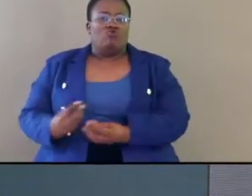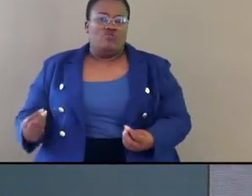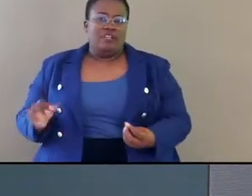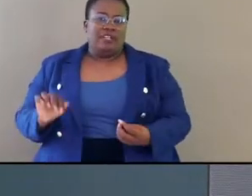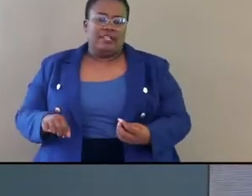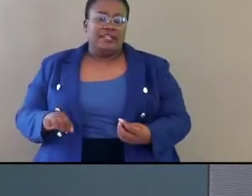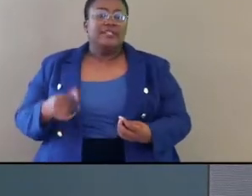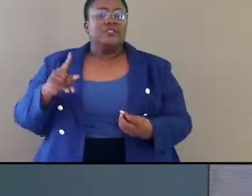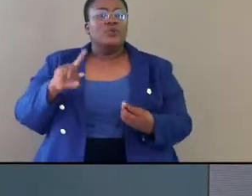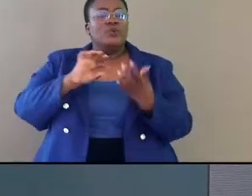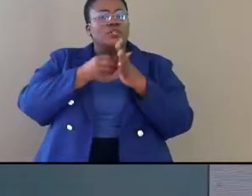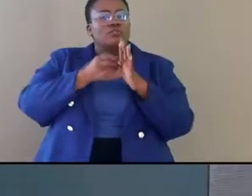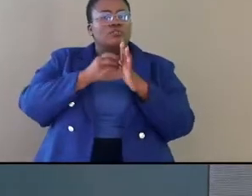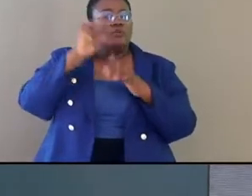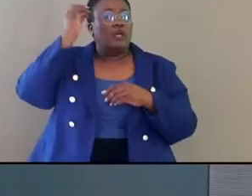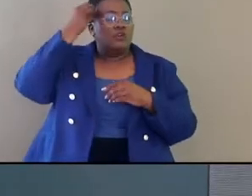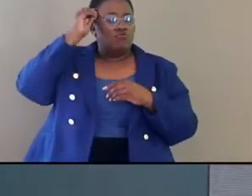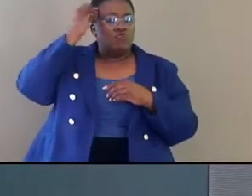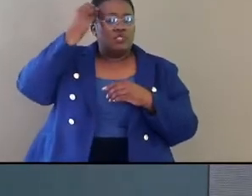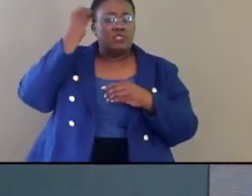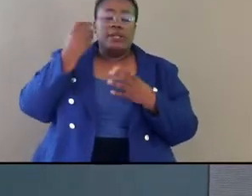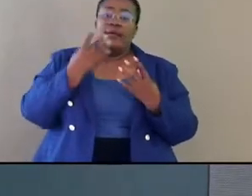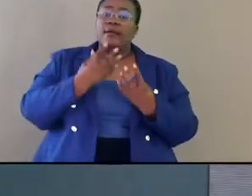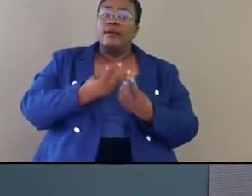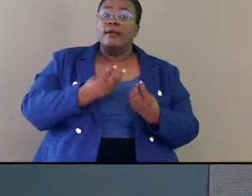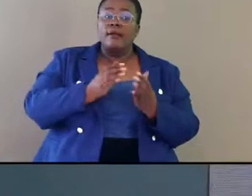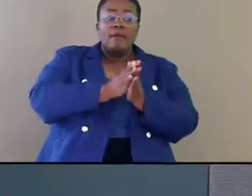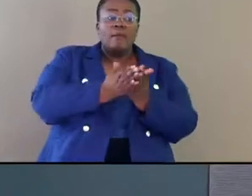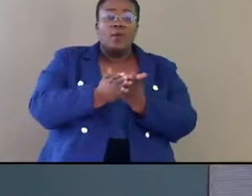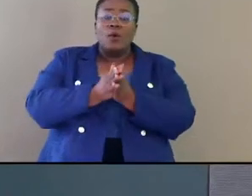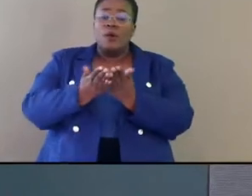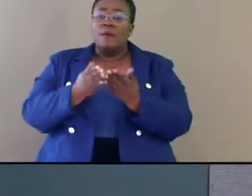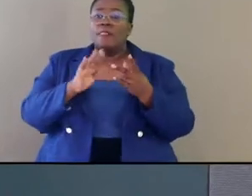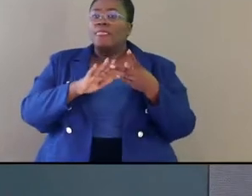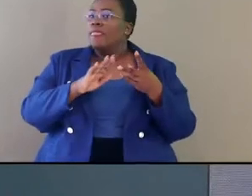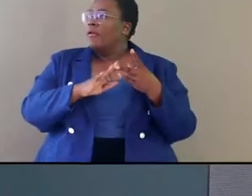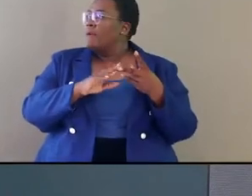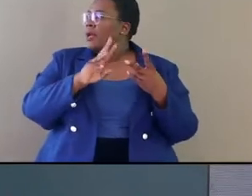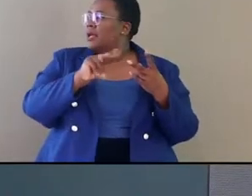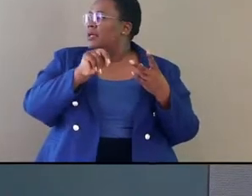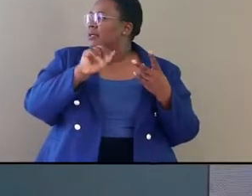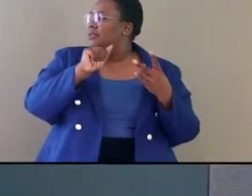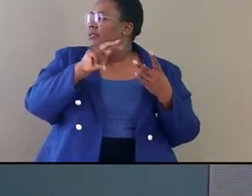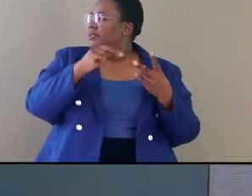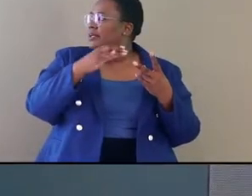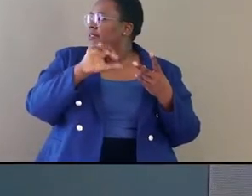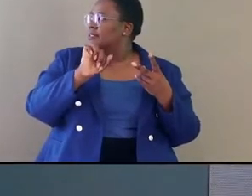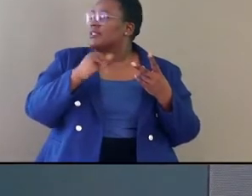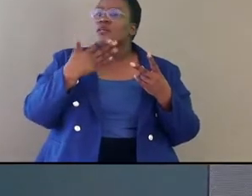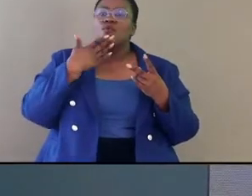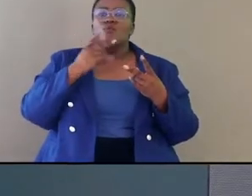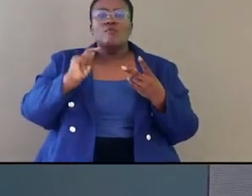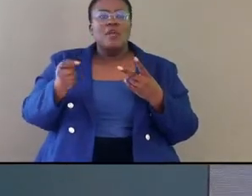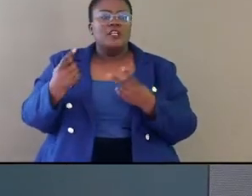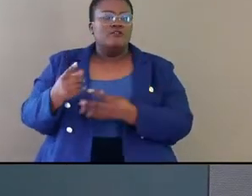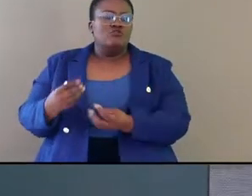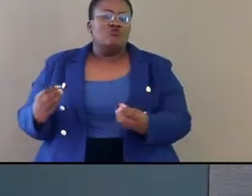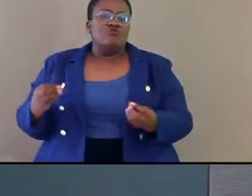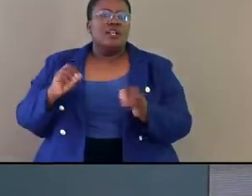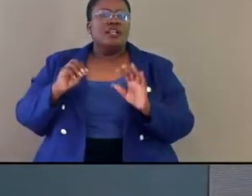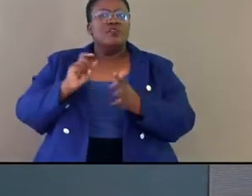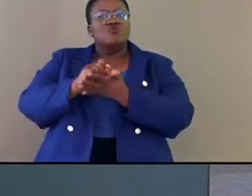And there's an interesting book we're doing book suggestions and there's a book by Nancy Folber who says Who Pays for the Kids? It's written in